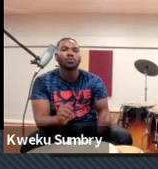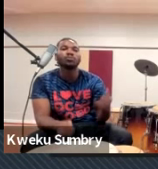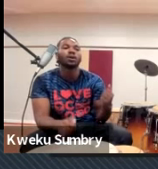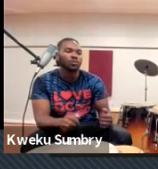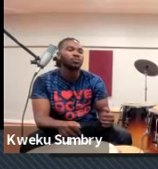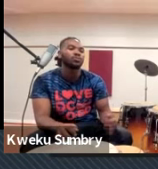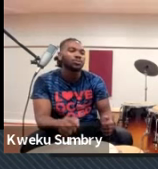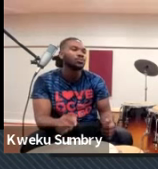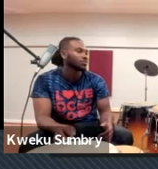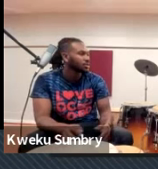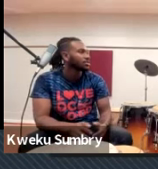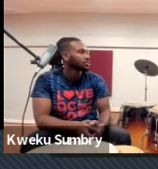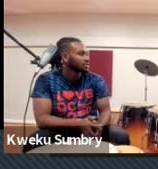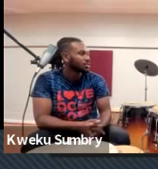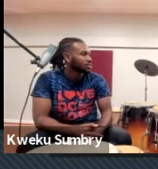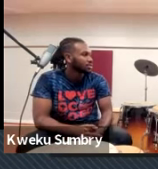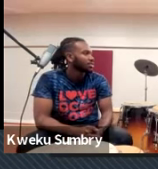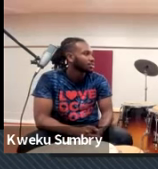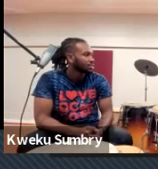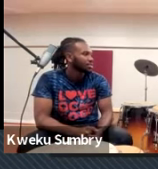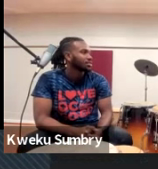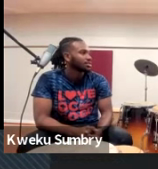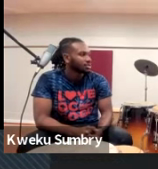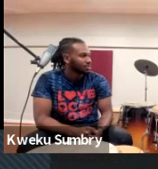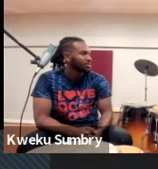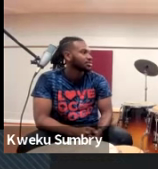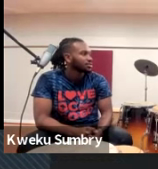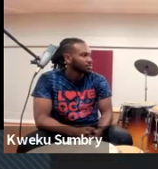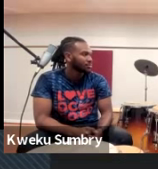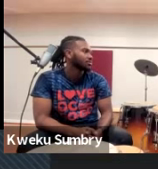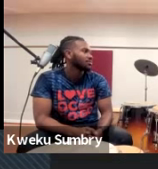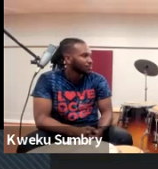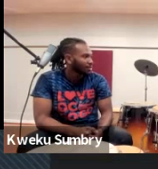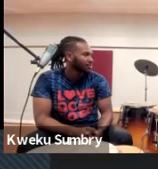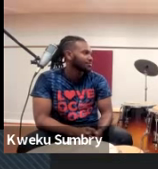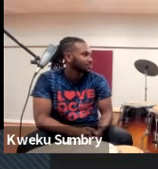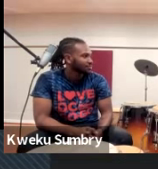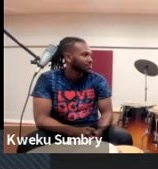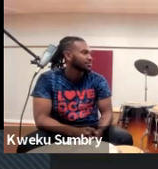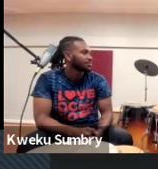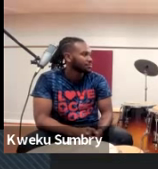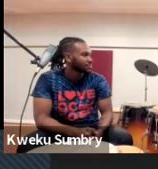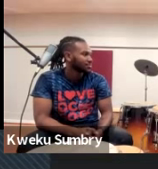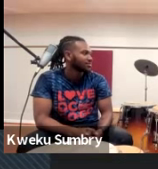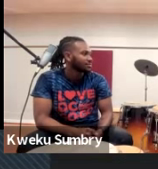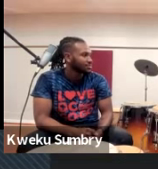tick, boom, tick, boom, tick, boom, tick. Boom, boom, you know, yeah, with congos, it's more like a laid back Biggie Smalls type thing, you